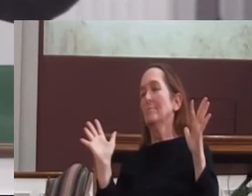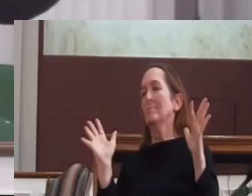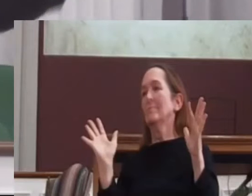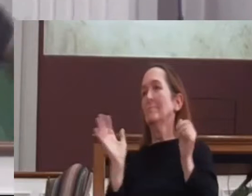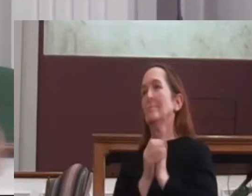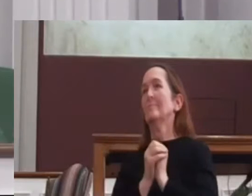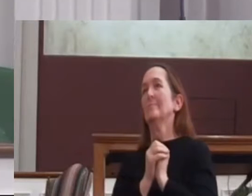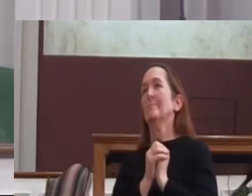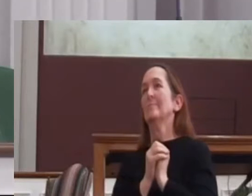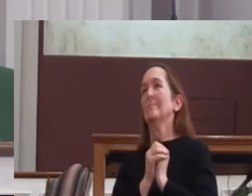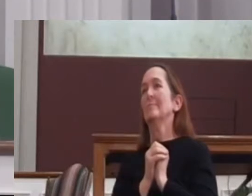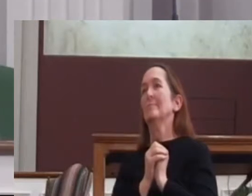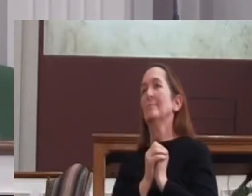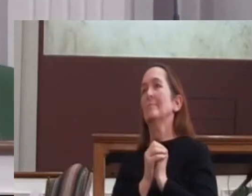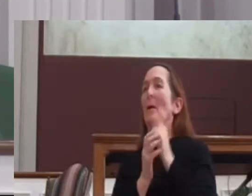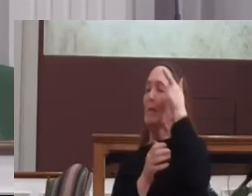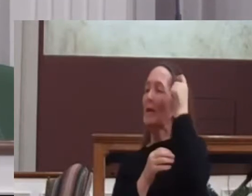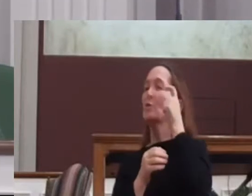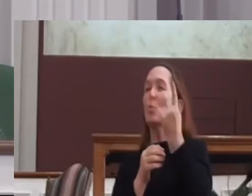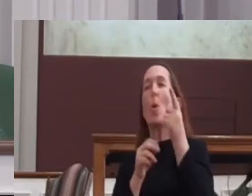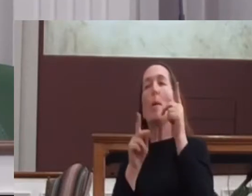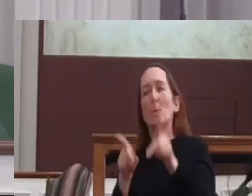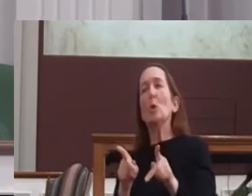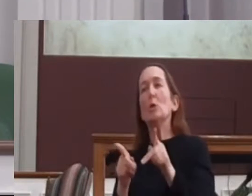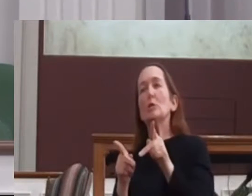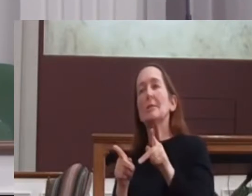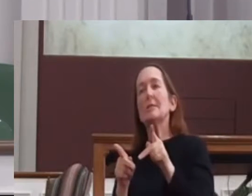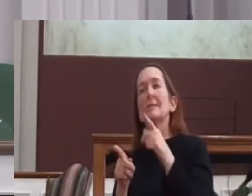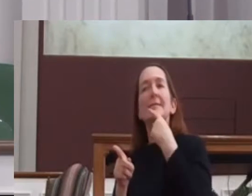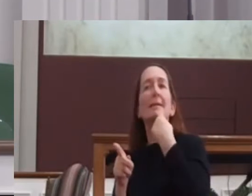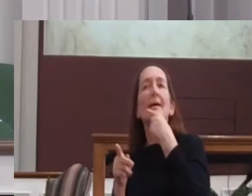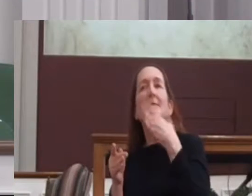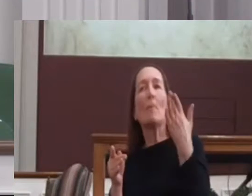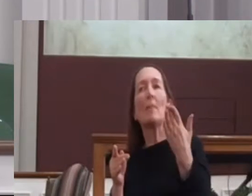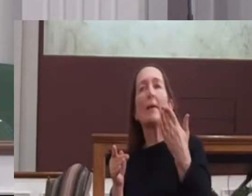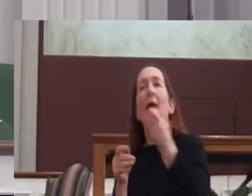And oh, it's over.